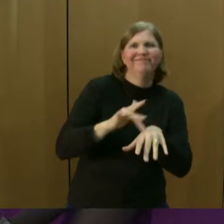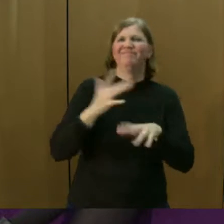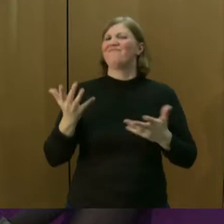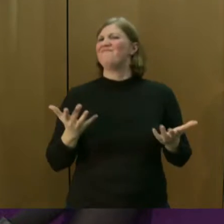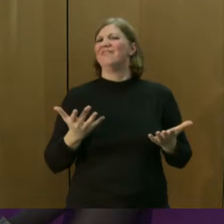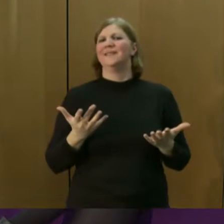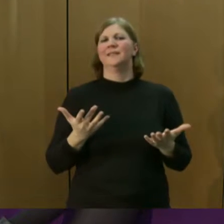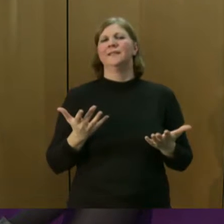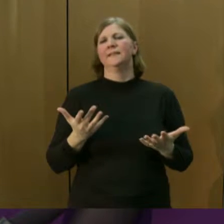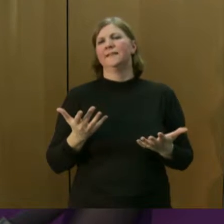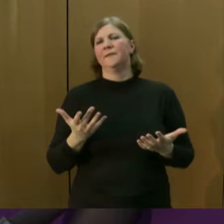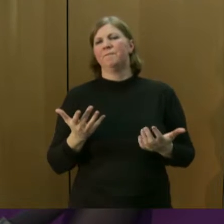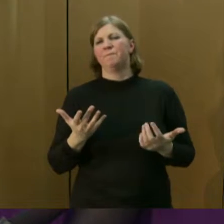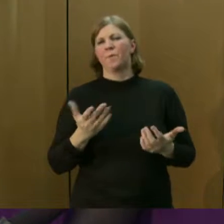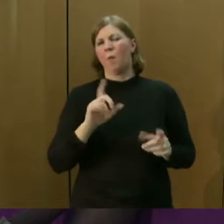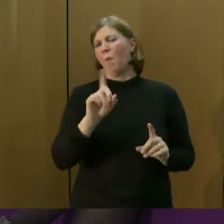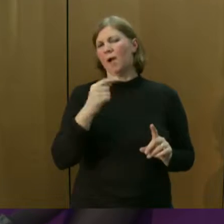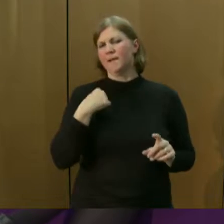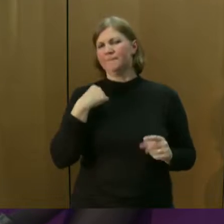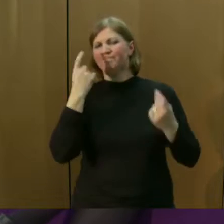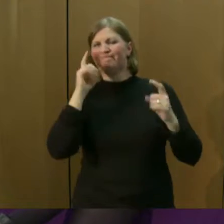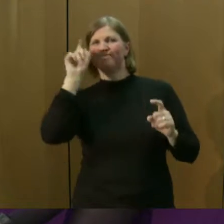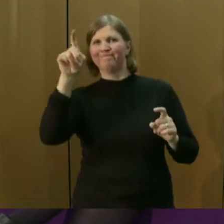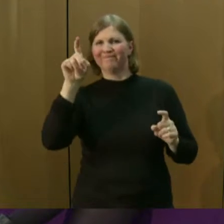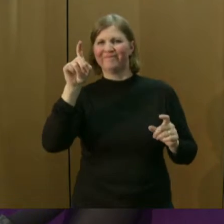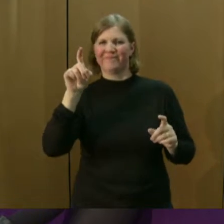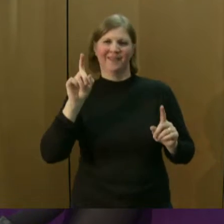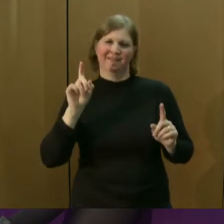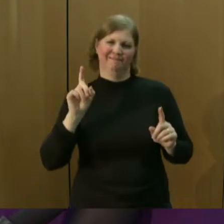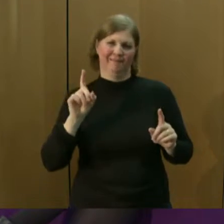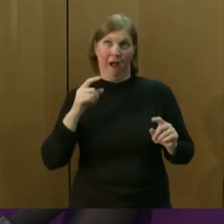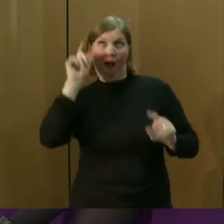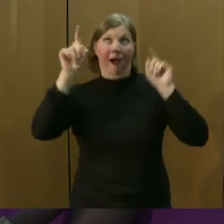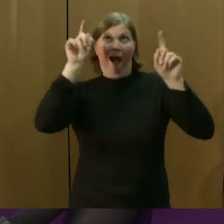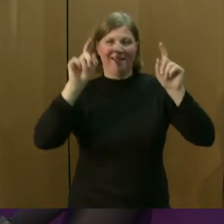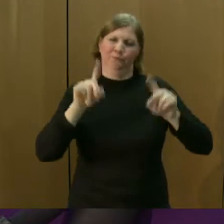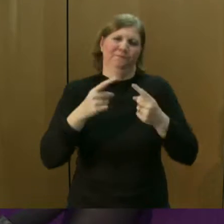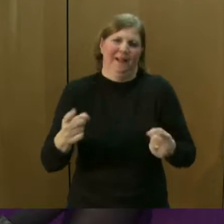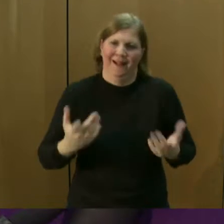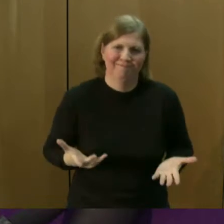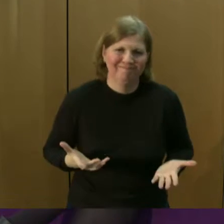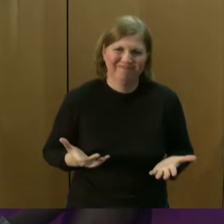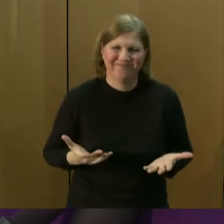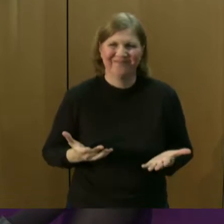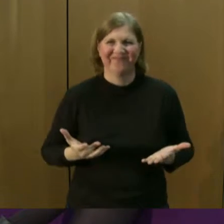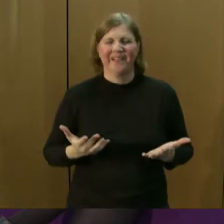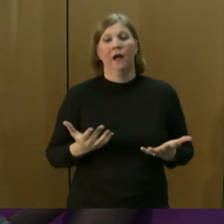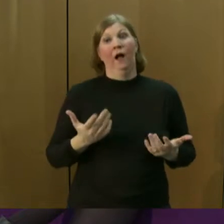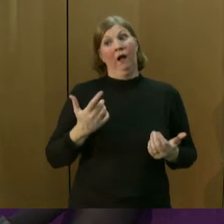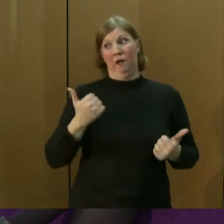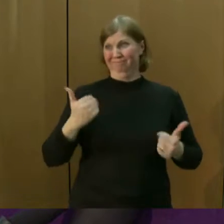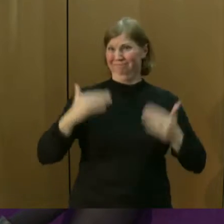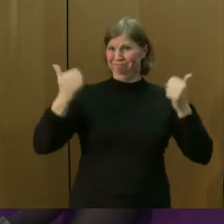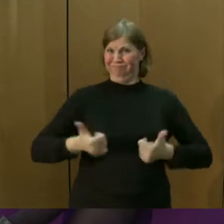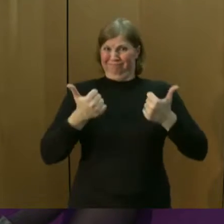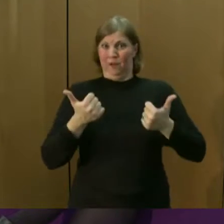conform to that, then you won't. I don't think it will work. I think what will work is that you bring the thing that you really, really want